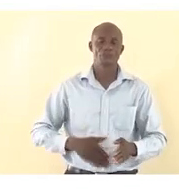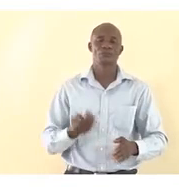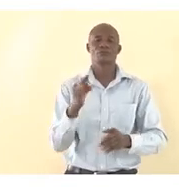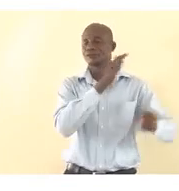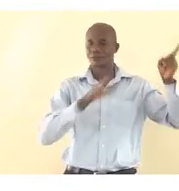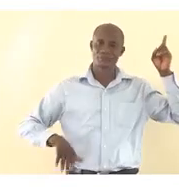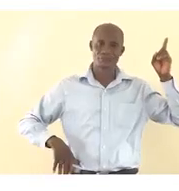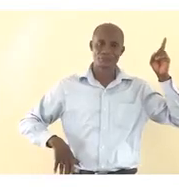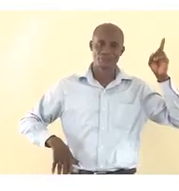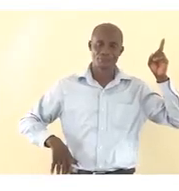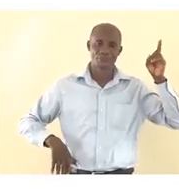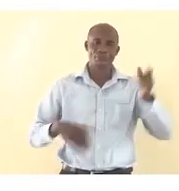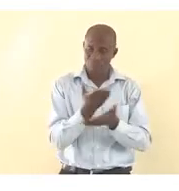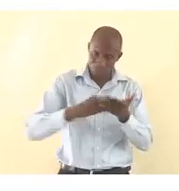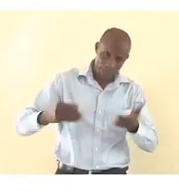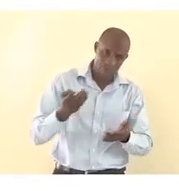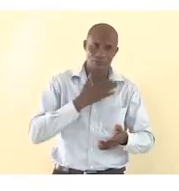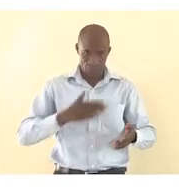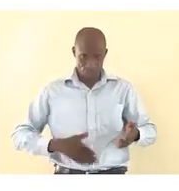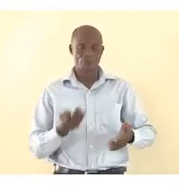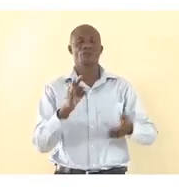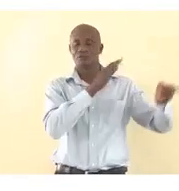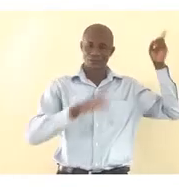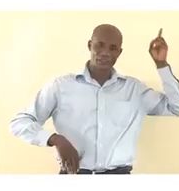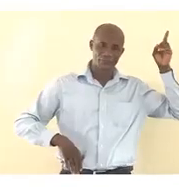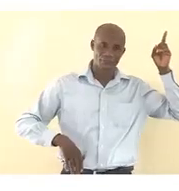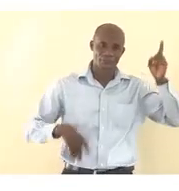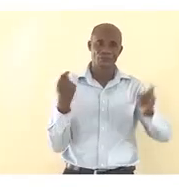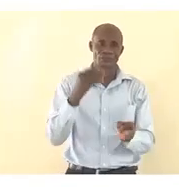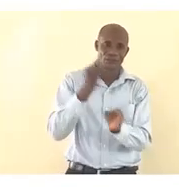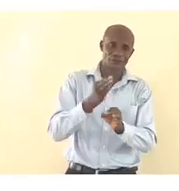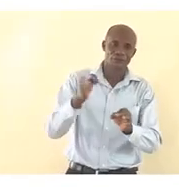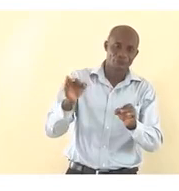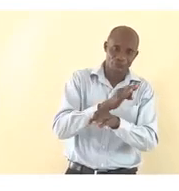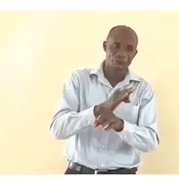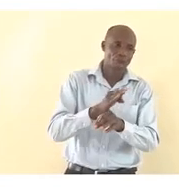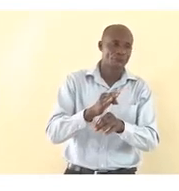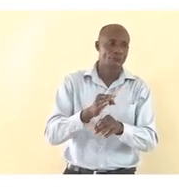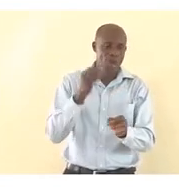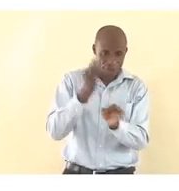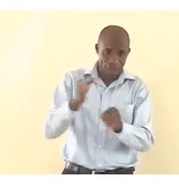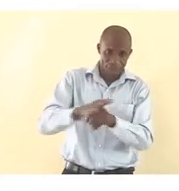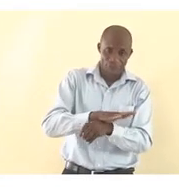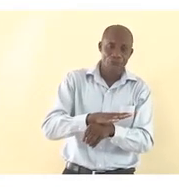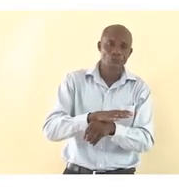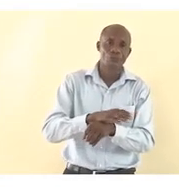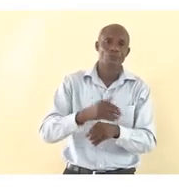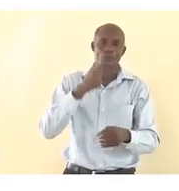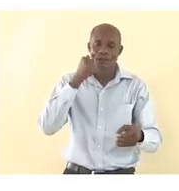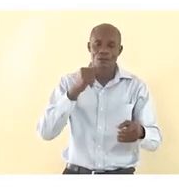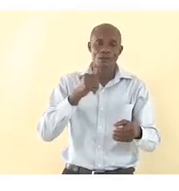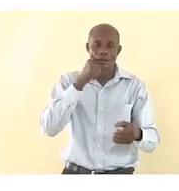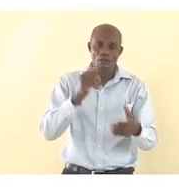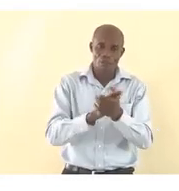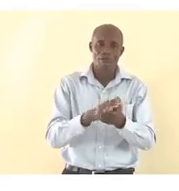We're part of the body of Christ. The faithful housewife, as well as the adulterous husband. The honest artisan,